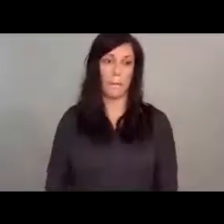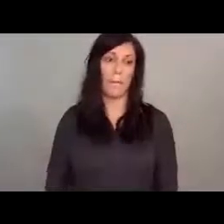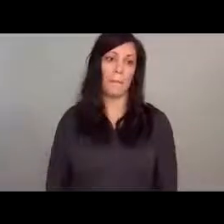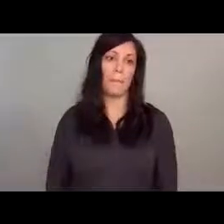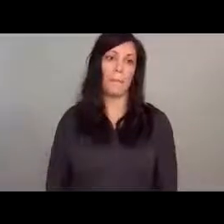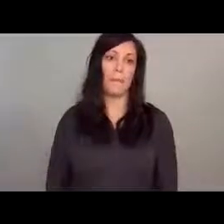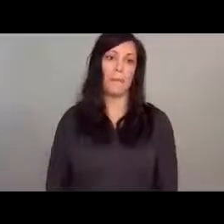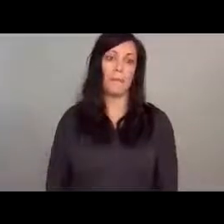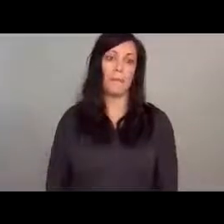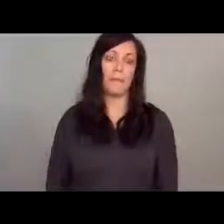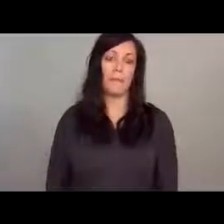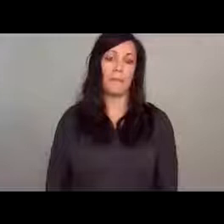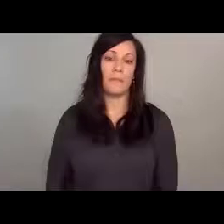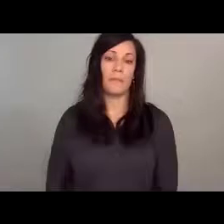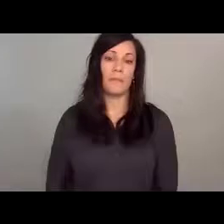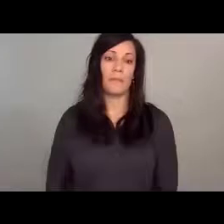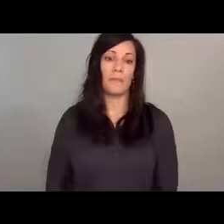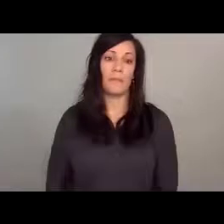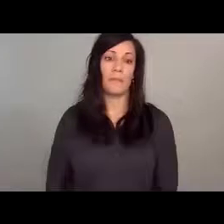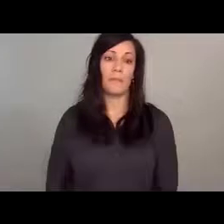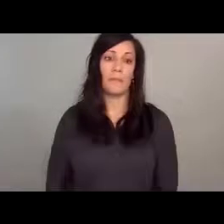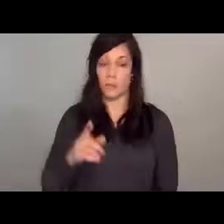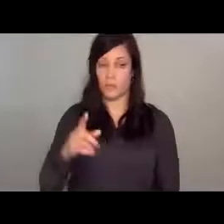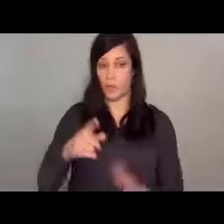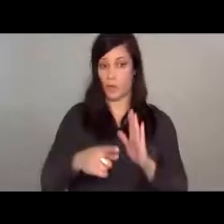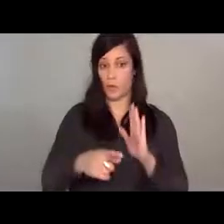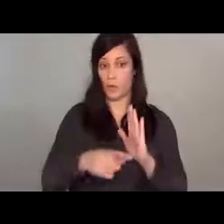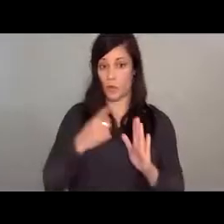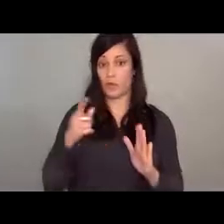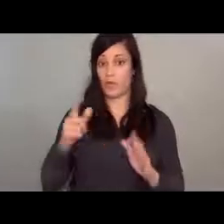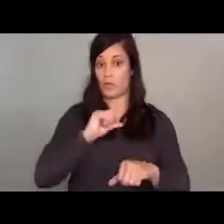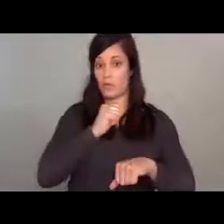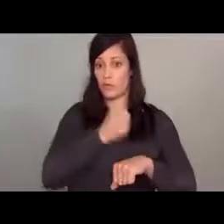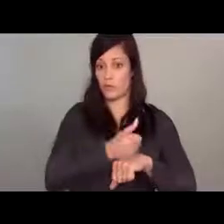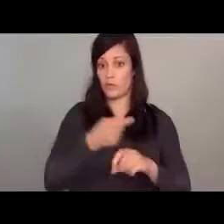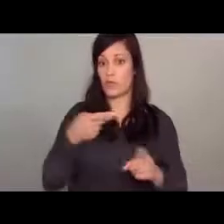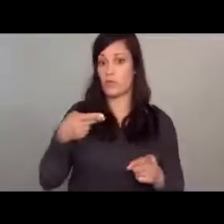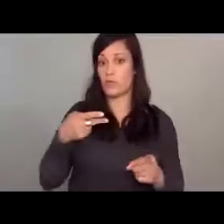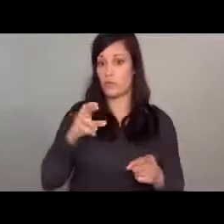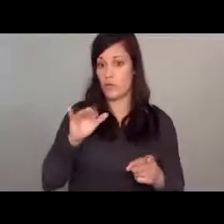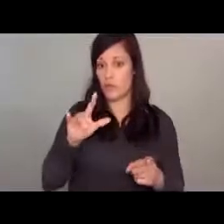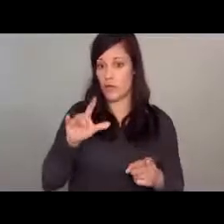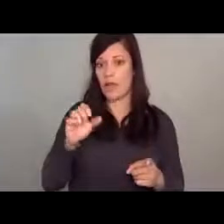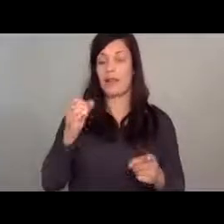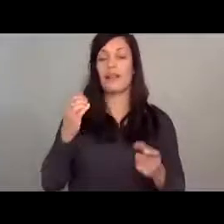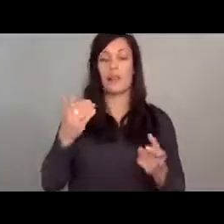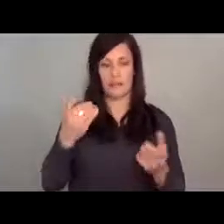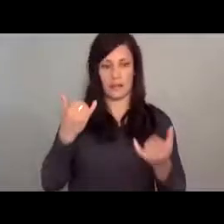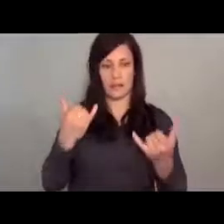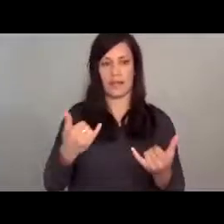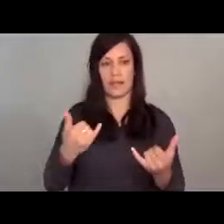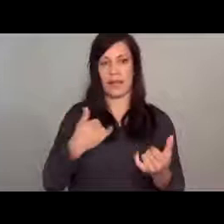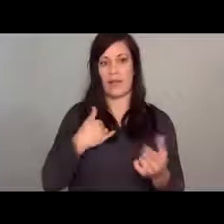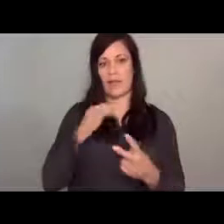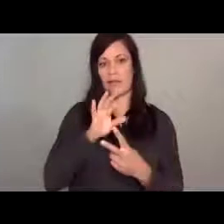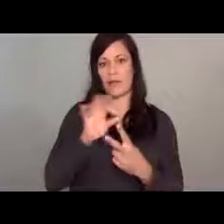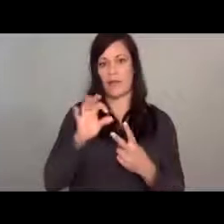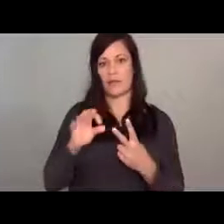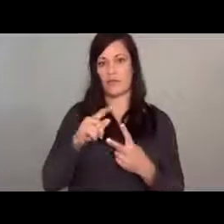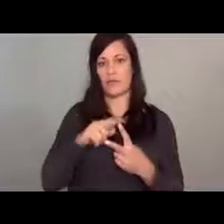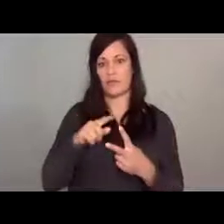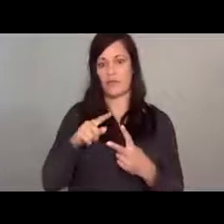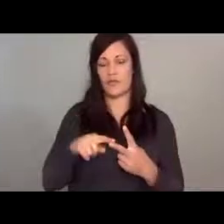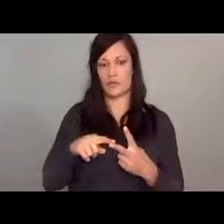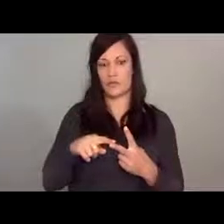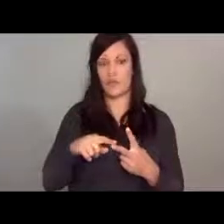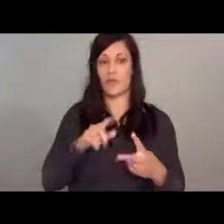once your profile is complete, it gives you an option to continue on to the next 2 forms. And we'll do that by